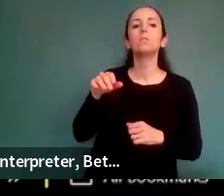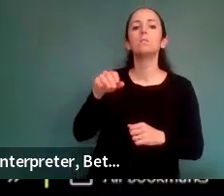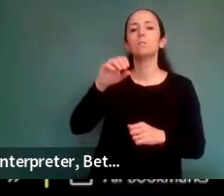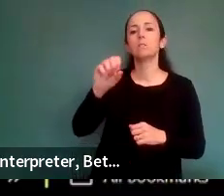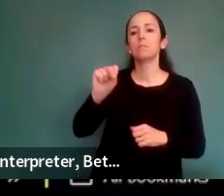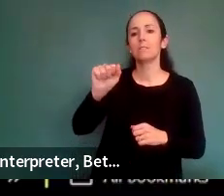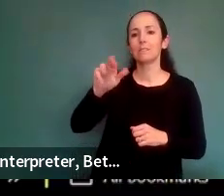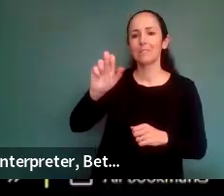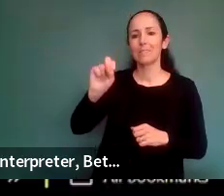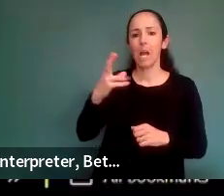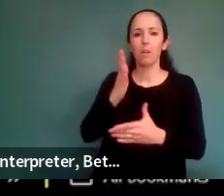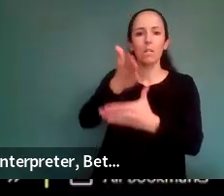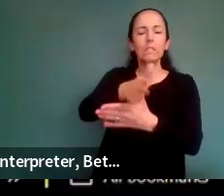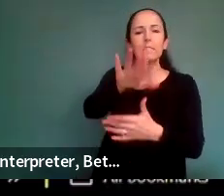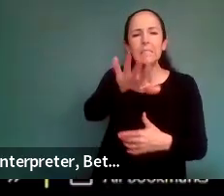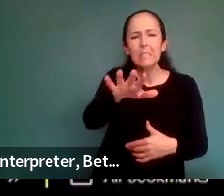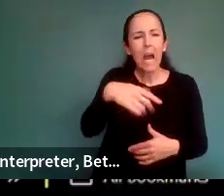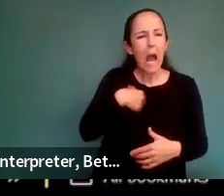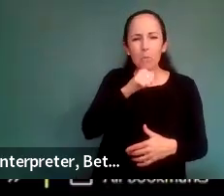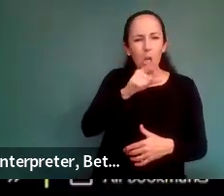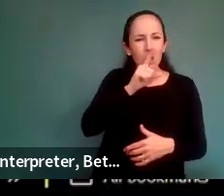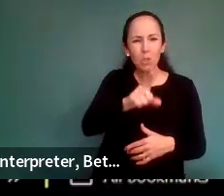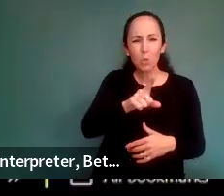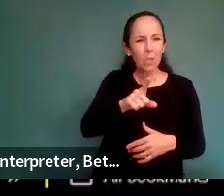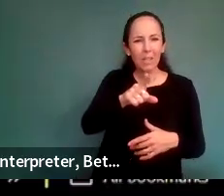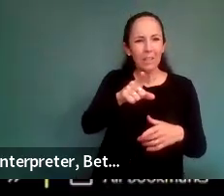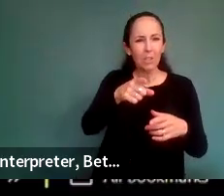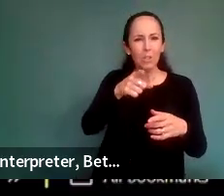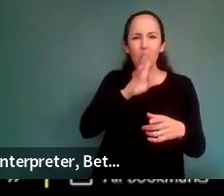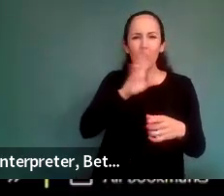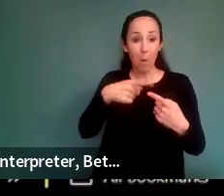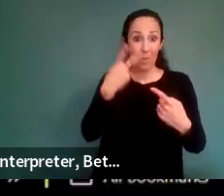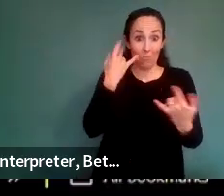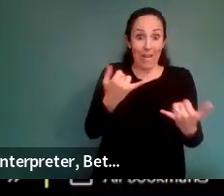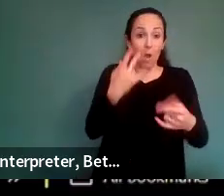we're seeing what you're intending us to see.